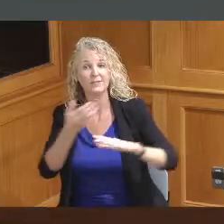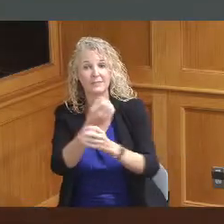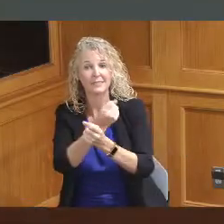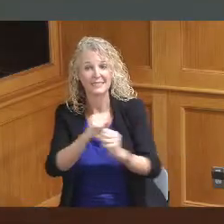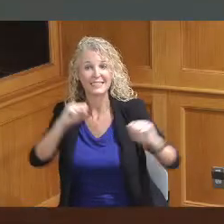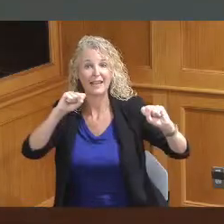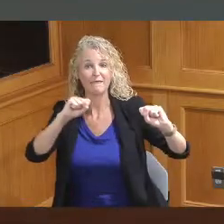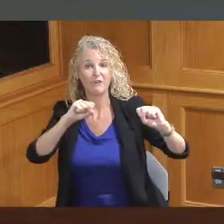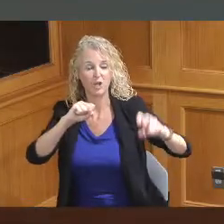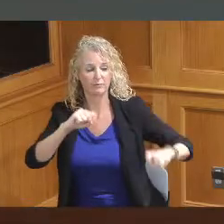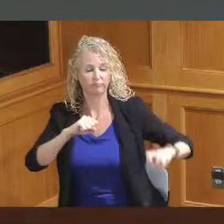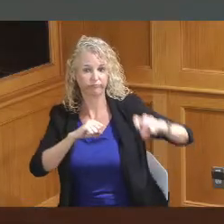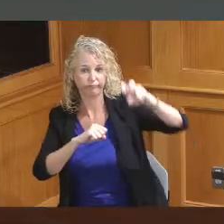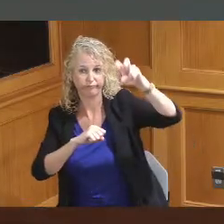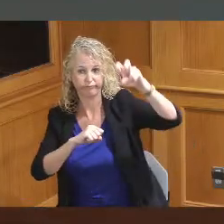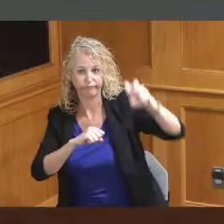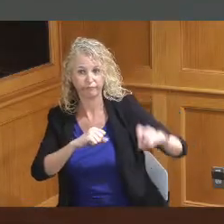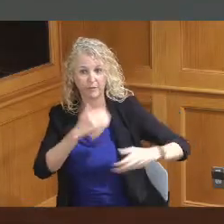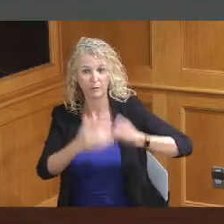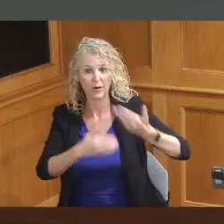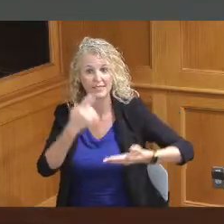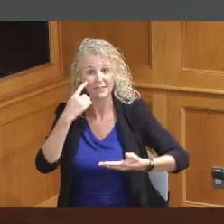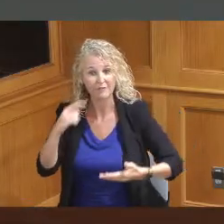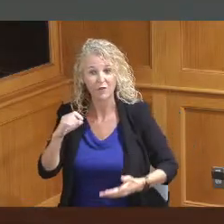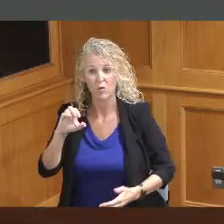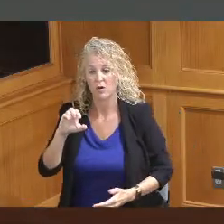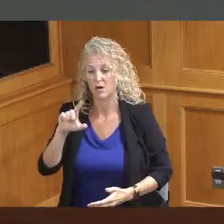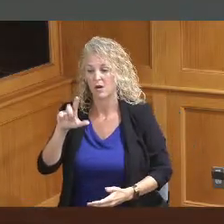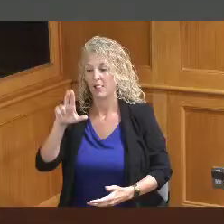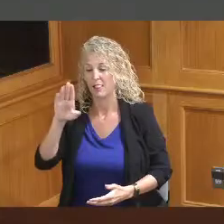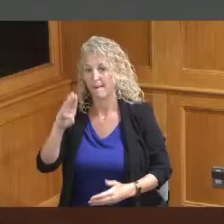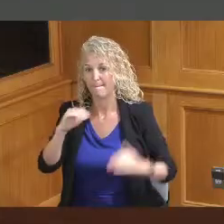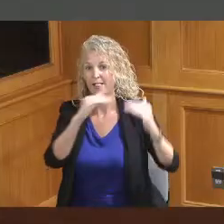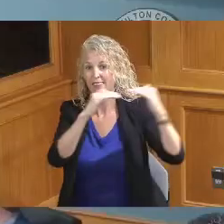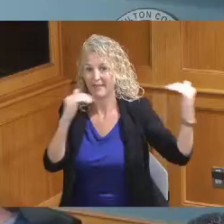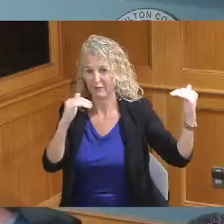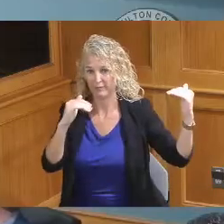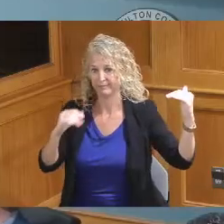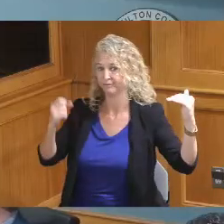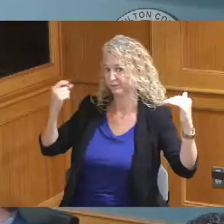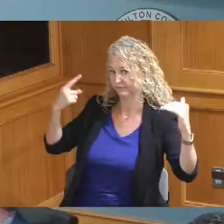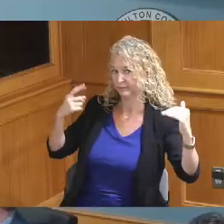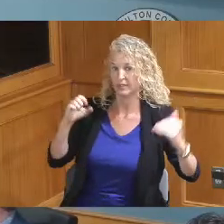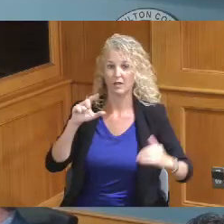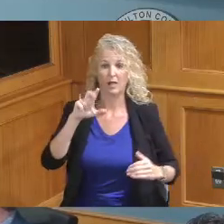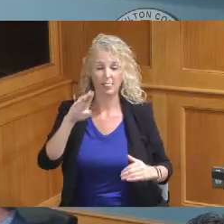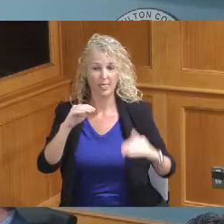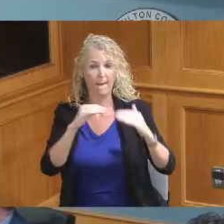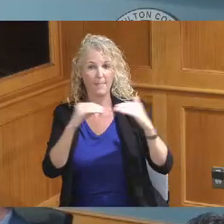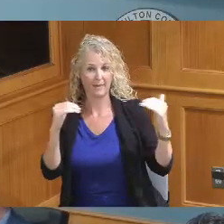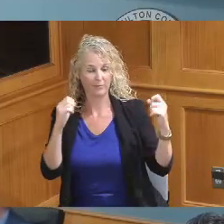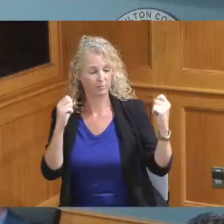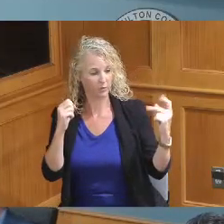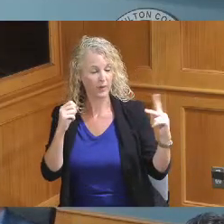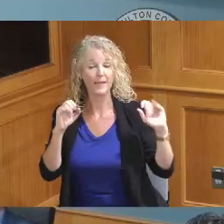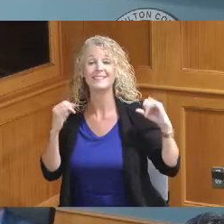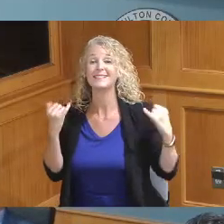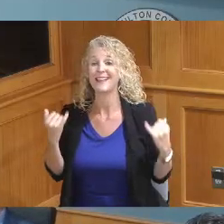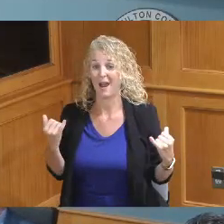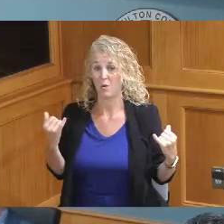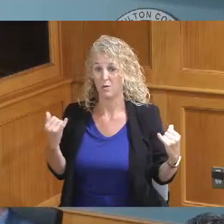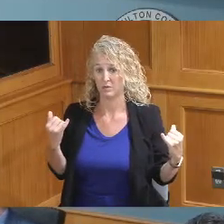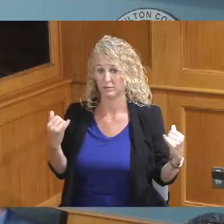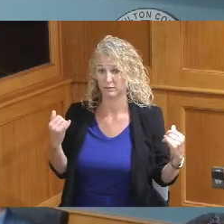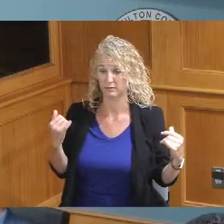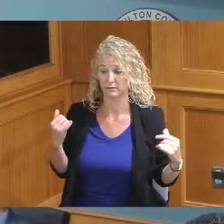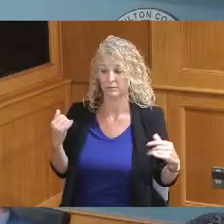safer vertical transportation process for those club areas. Gotcha, club areas. Okay, now on